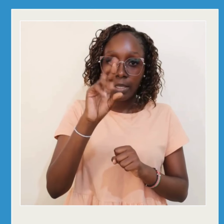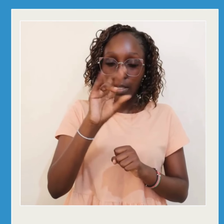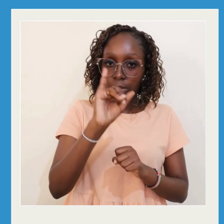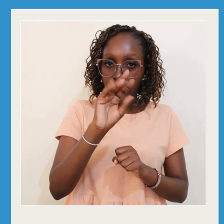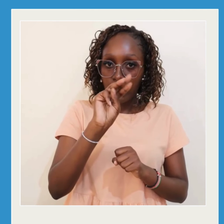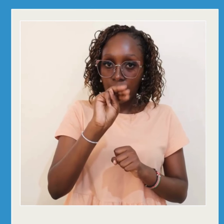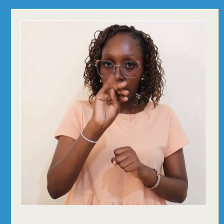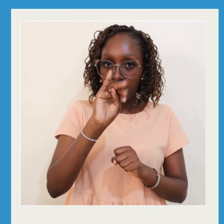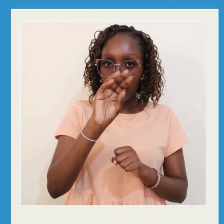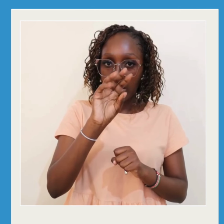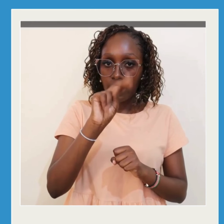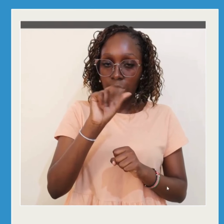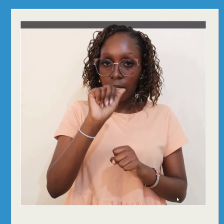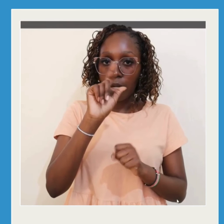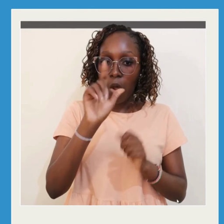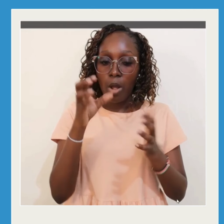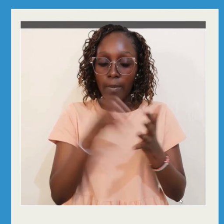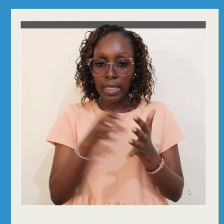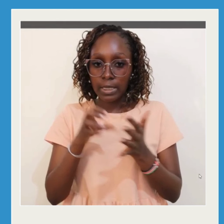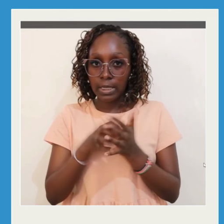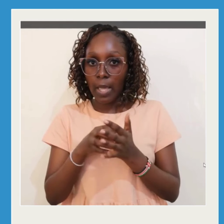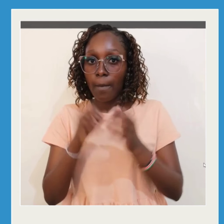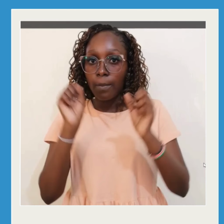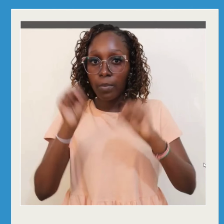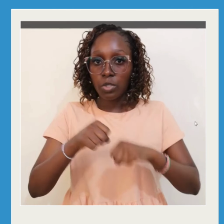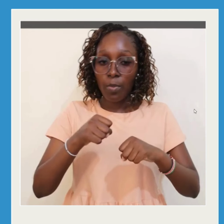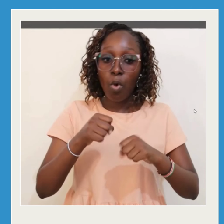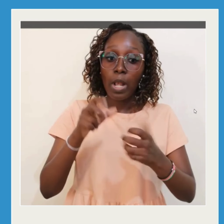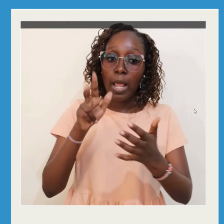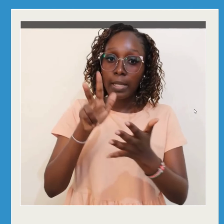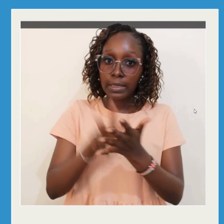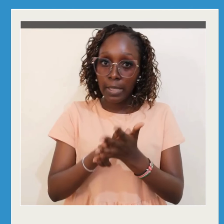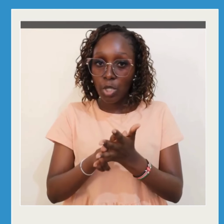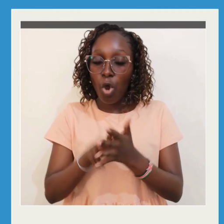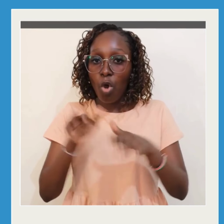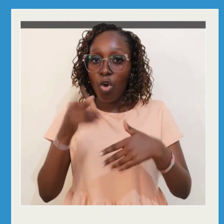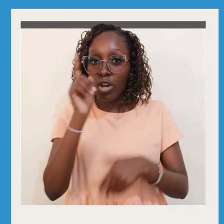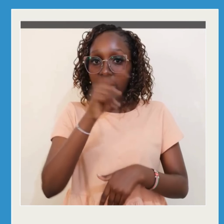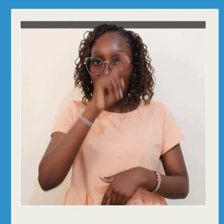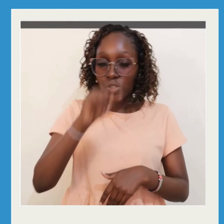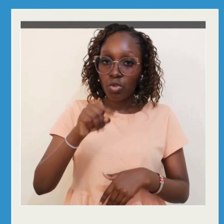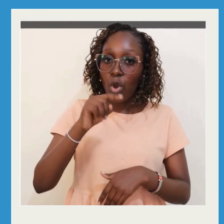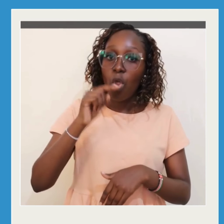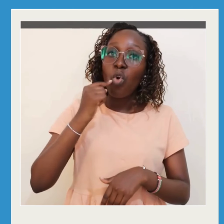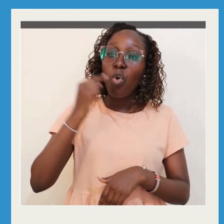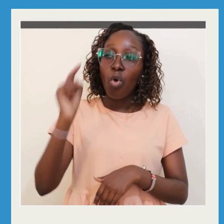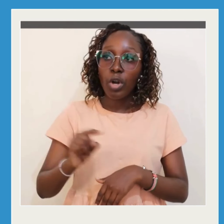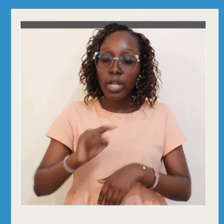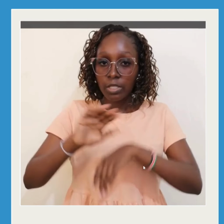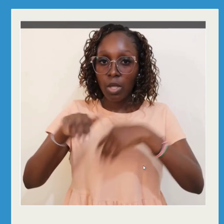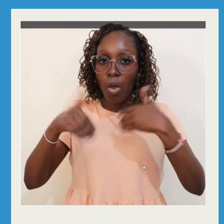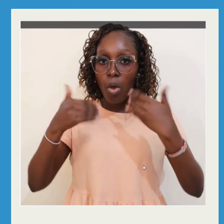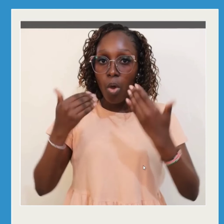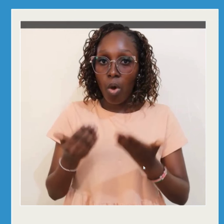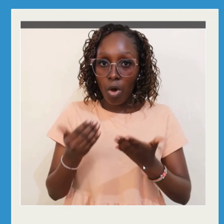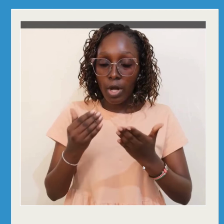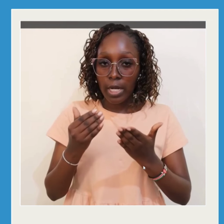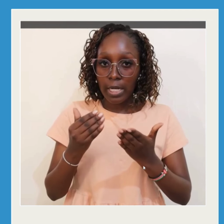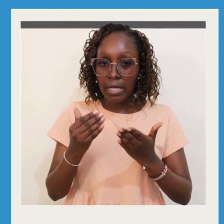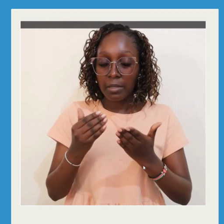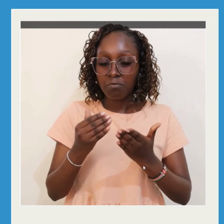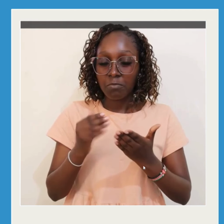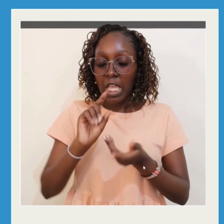matters. The tribunal's decisions can affirm, amend, or cancel orders, and they can also